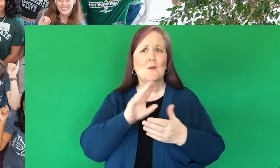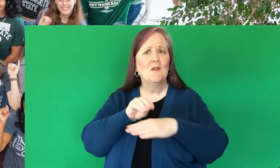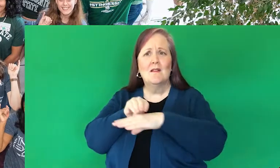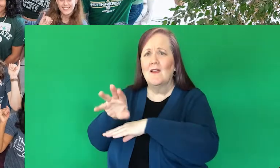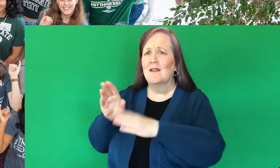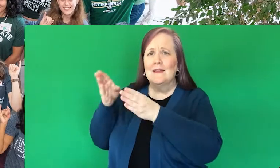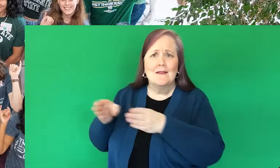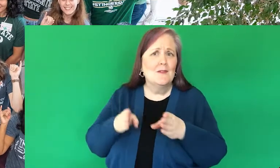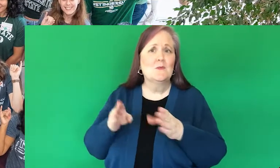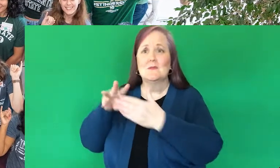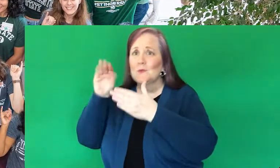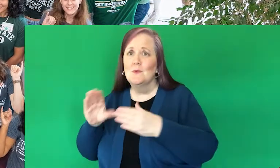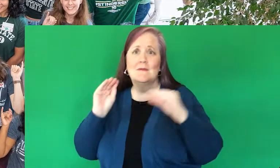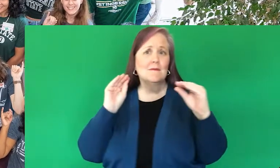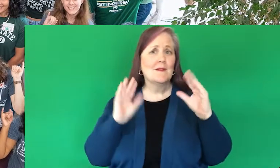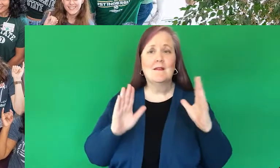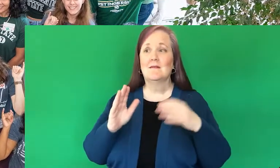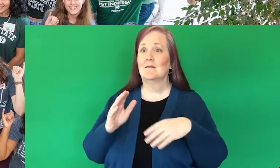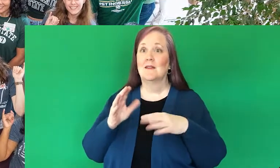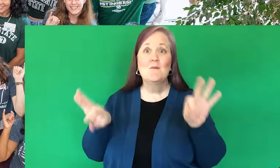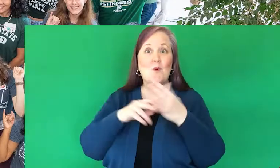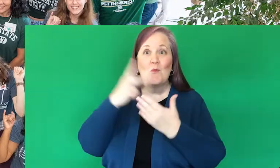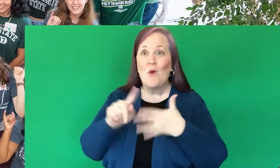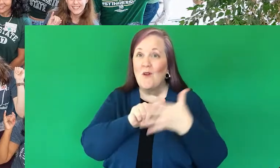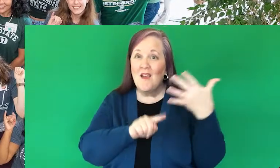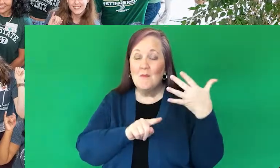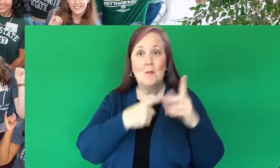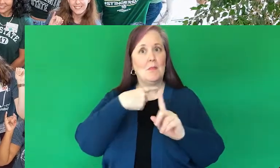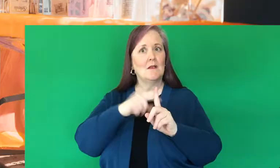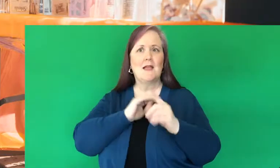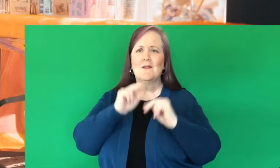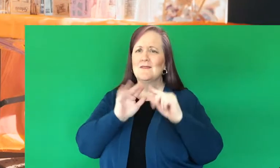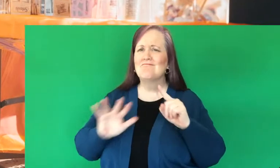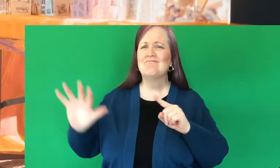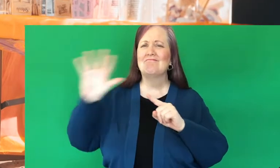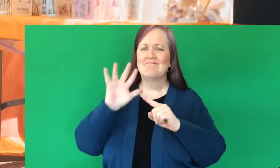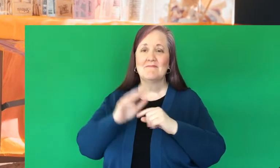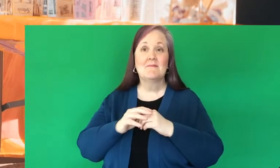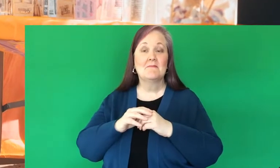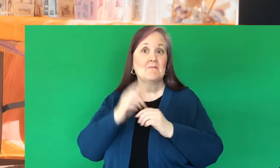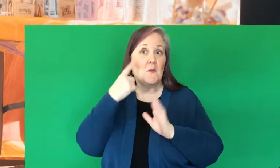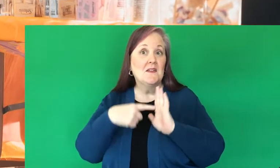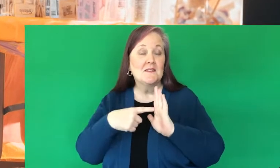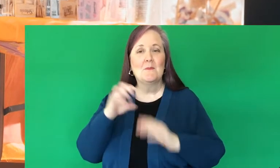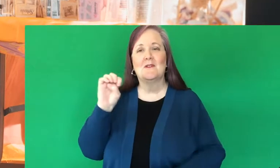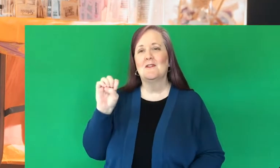university, including individual lives of students and faculty, important programming, and also the